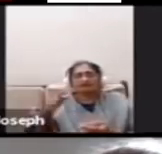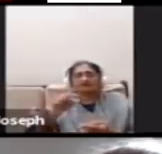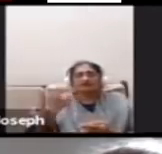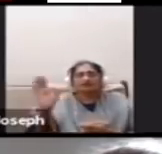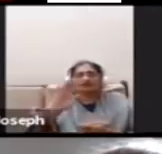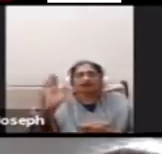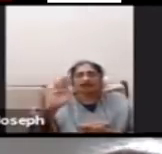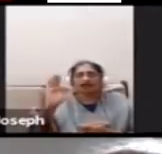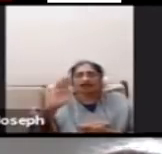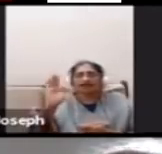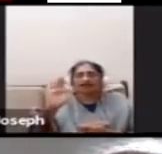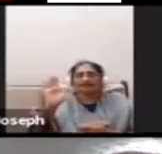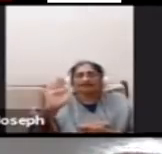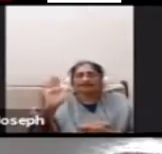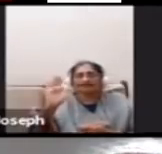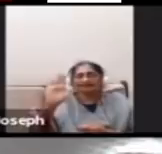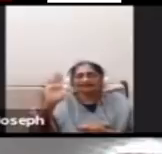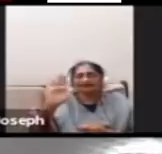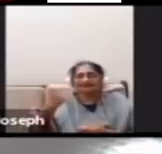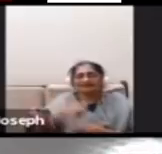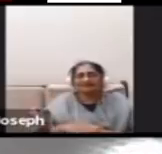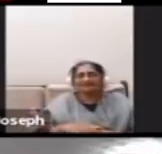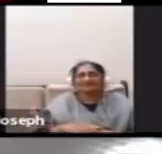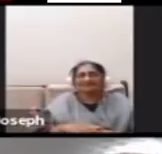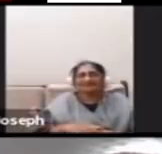that's just say it one time. So,